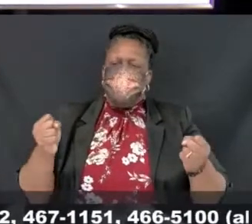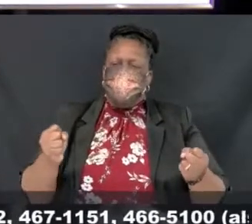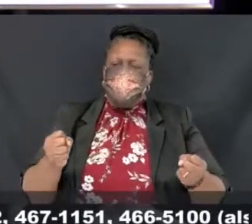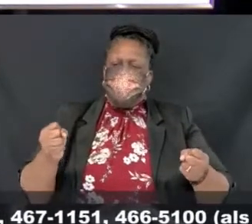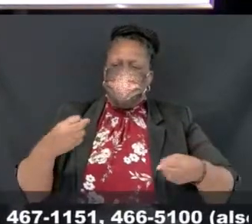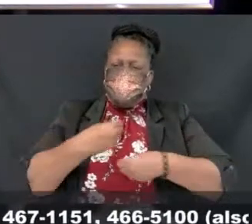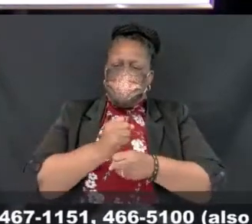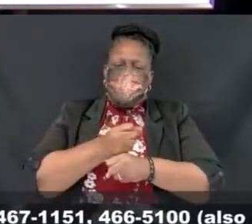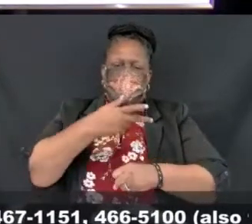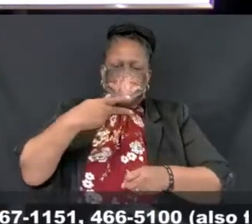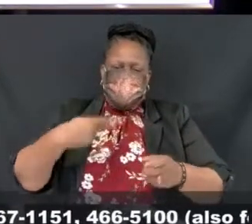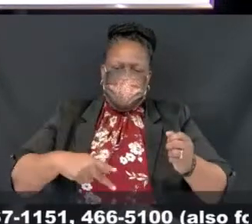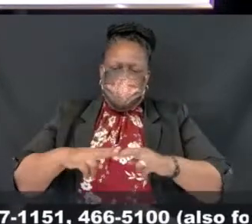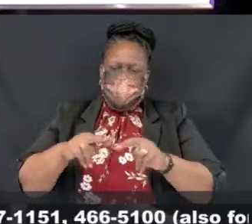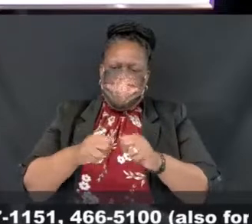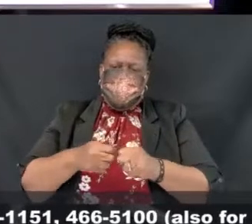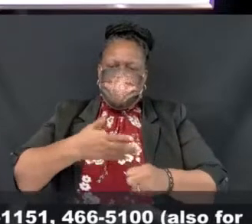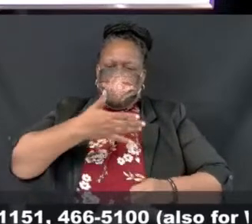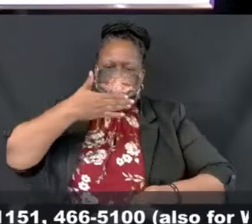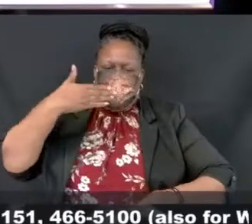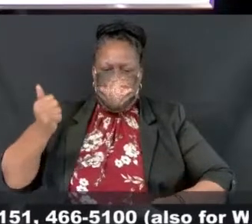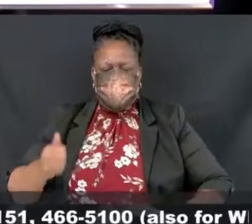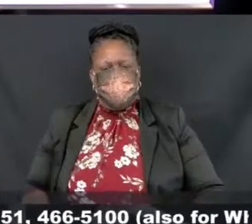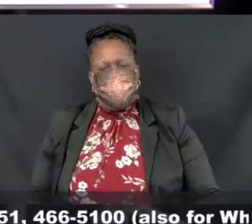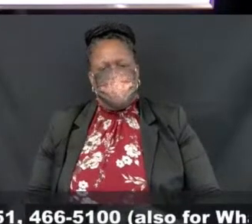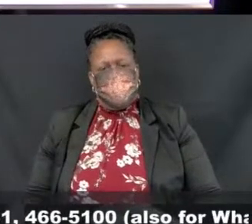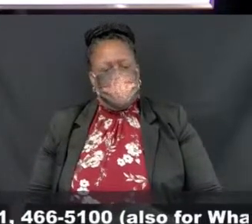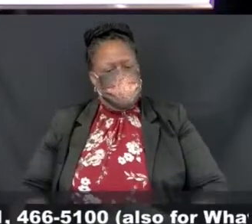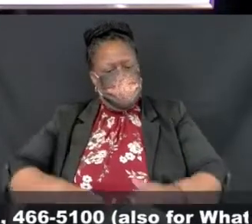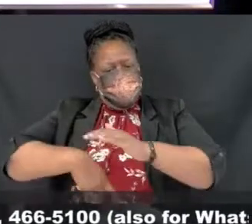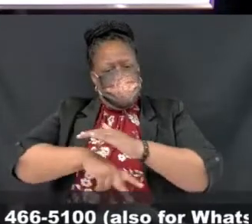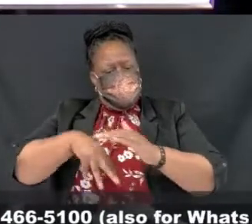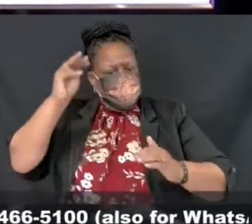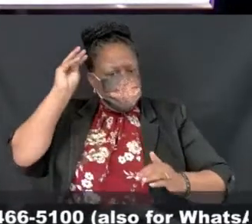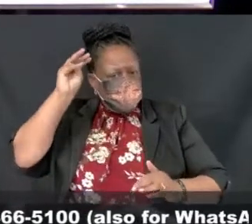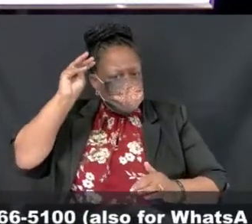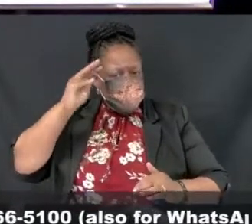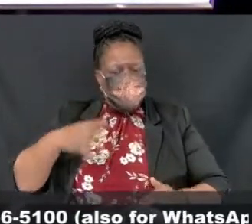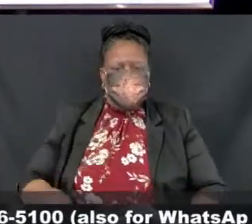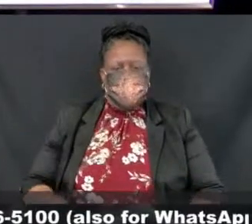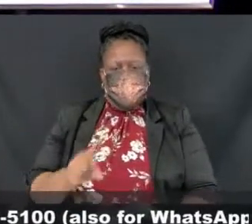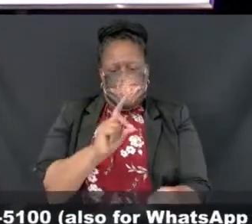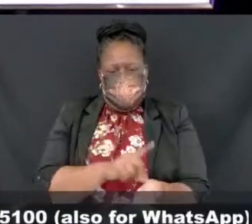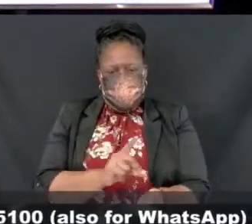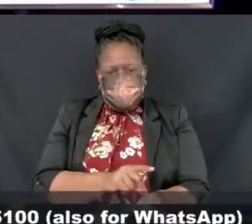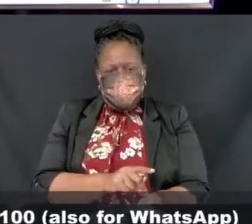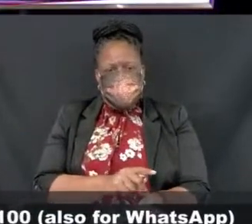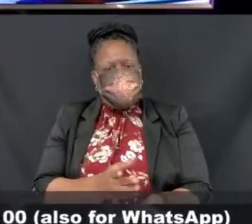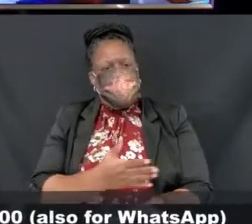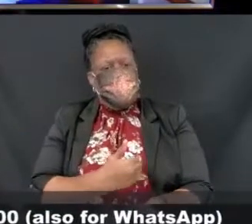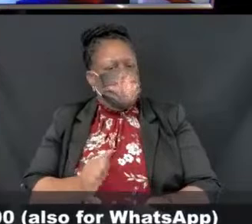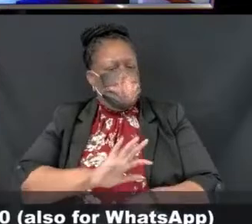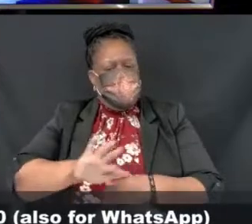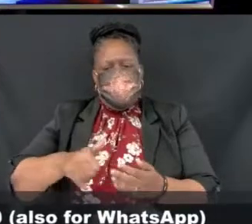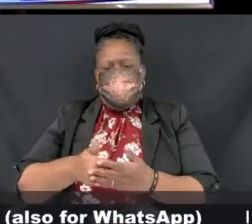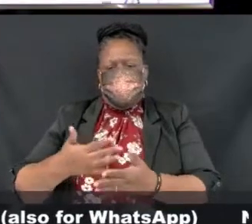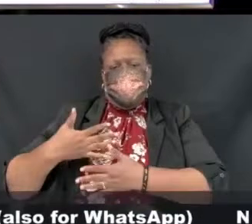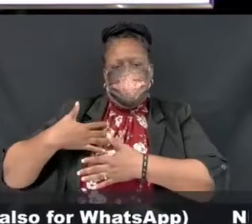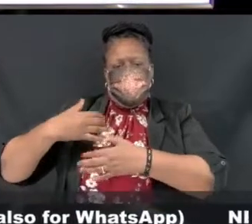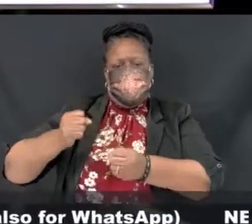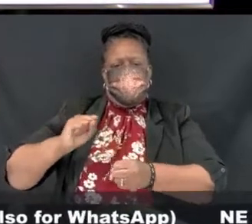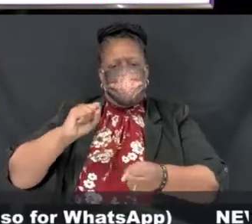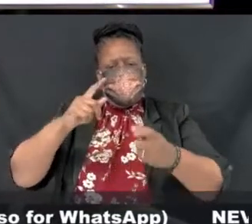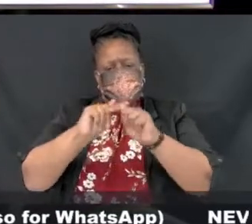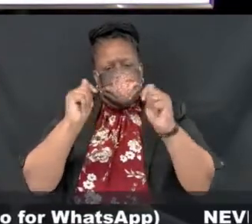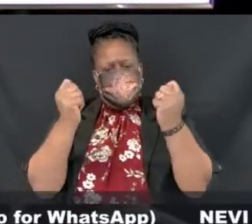health ministers who helped manage this pandemic, our Chief Medical Officer, and every member of the health team. I want